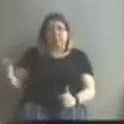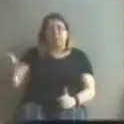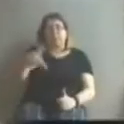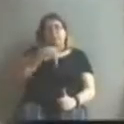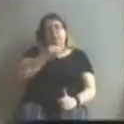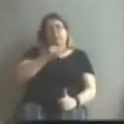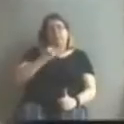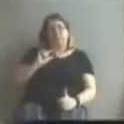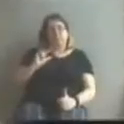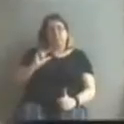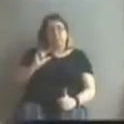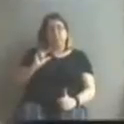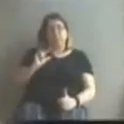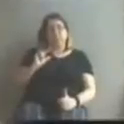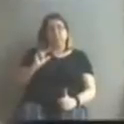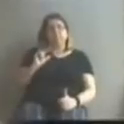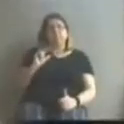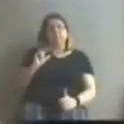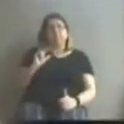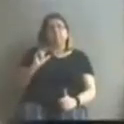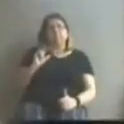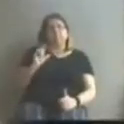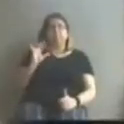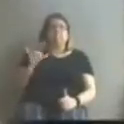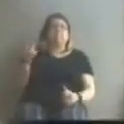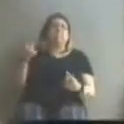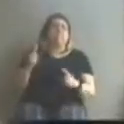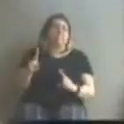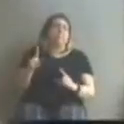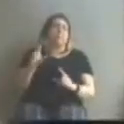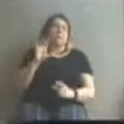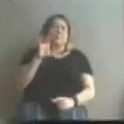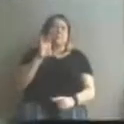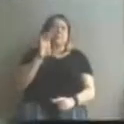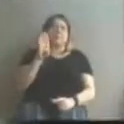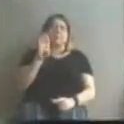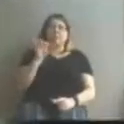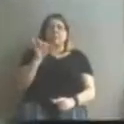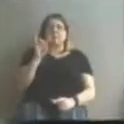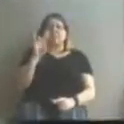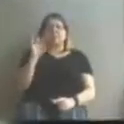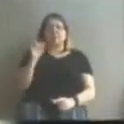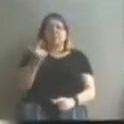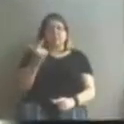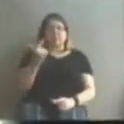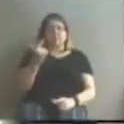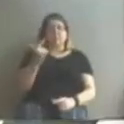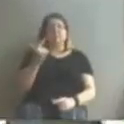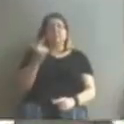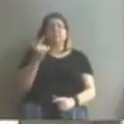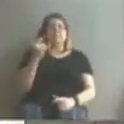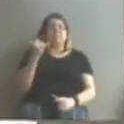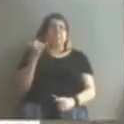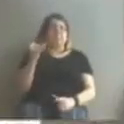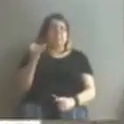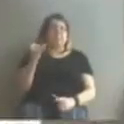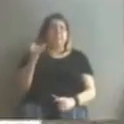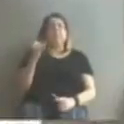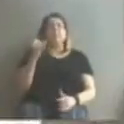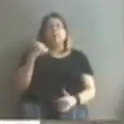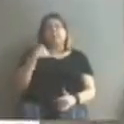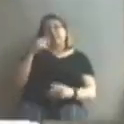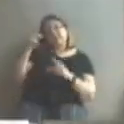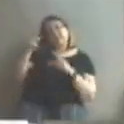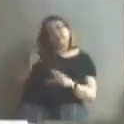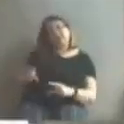in. That we had that happening even at CB Young, and we now there is a person that